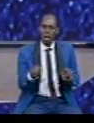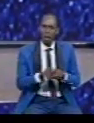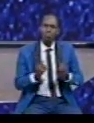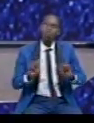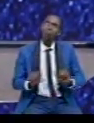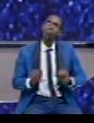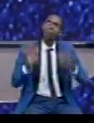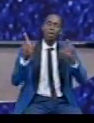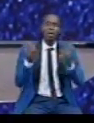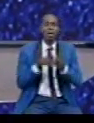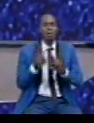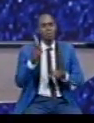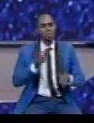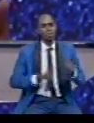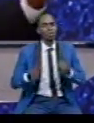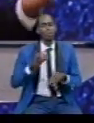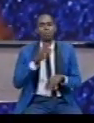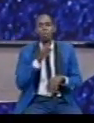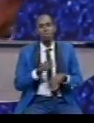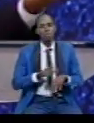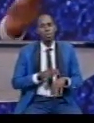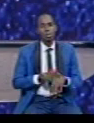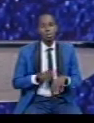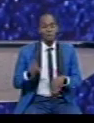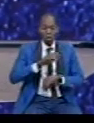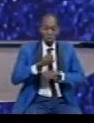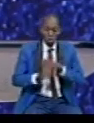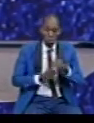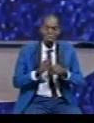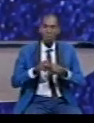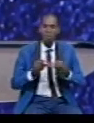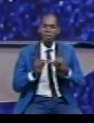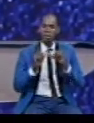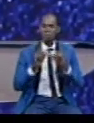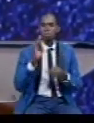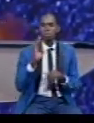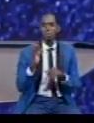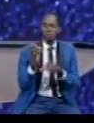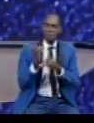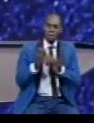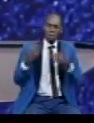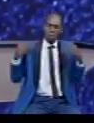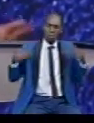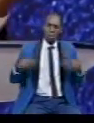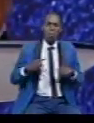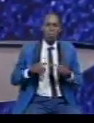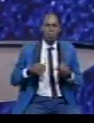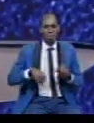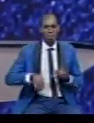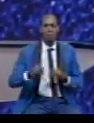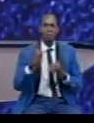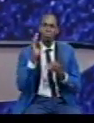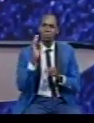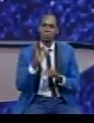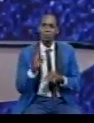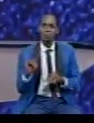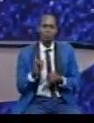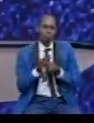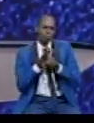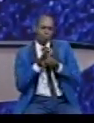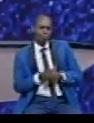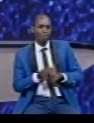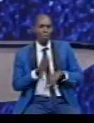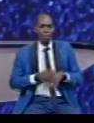kept on preaching. They had pain, they kept on preaching. Pressure on them, they kept on